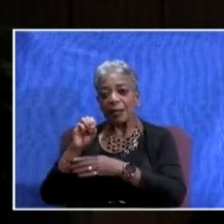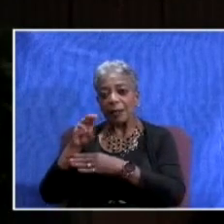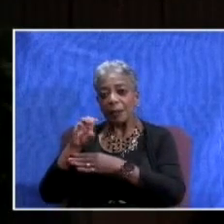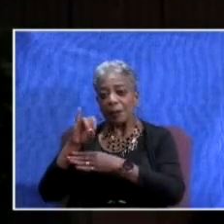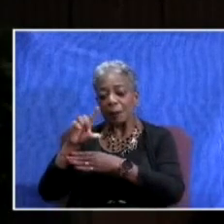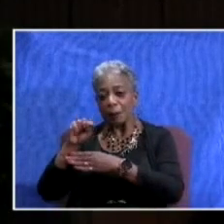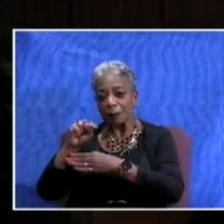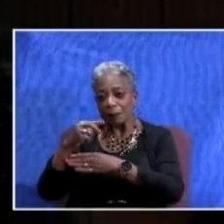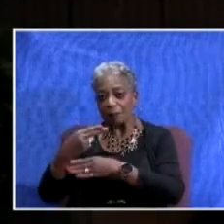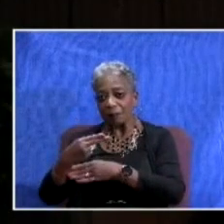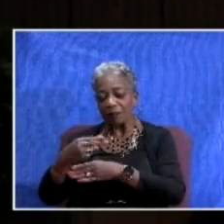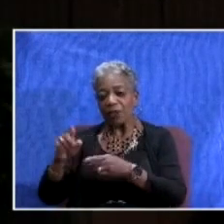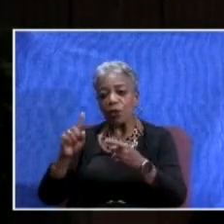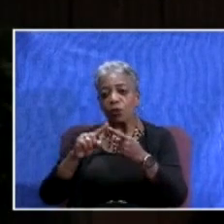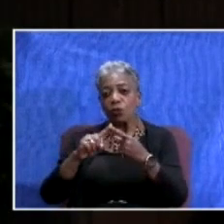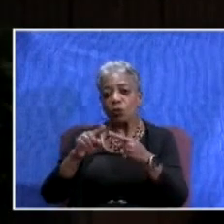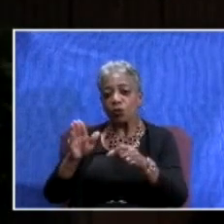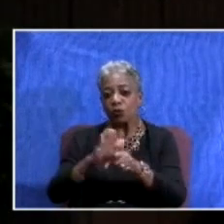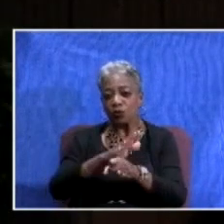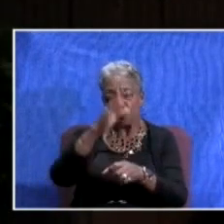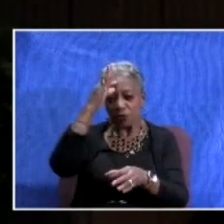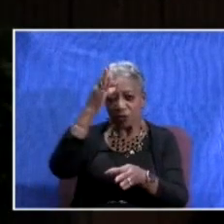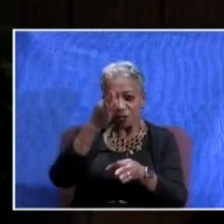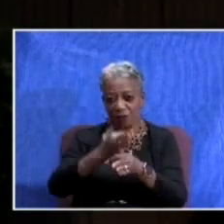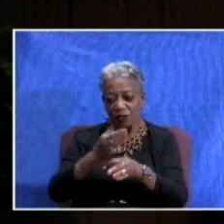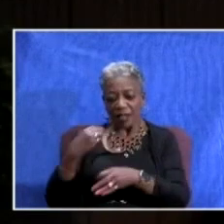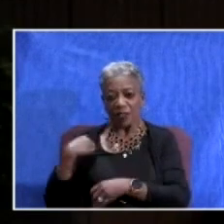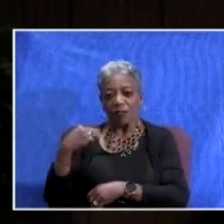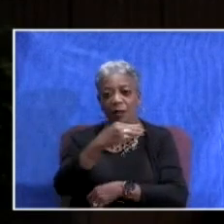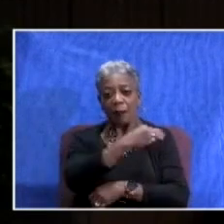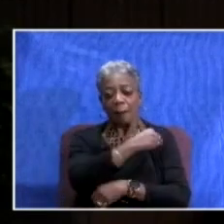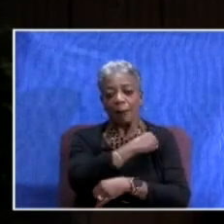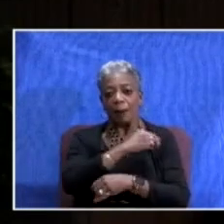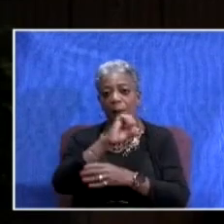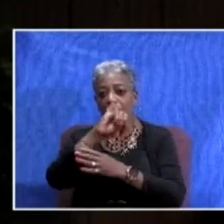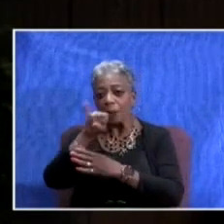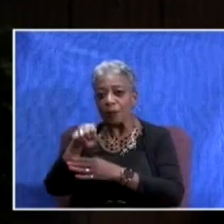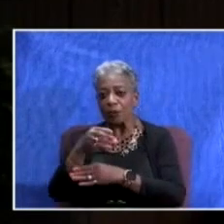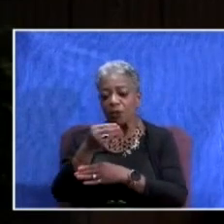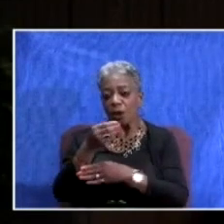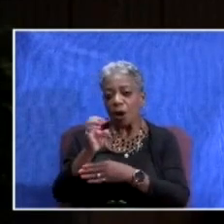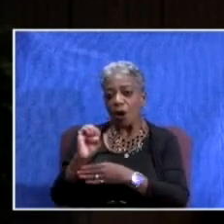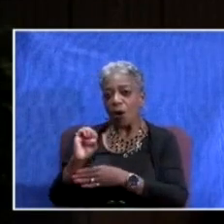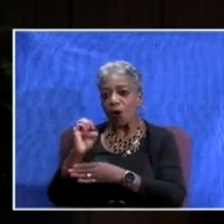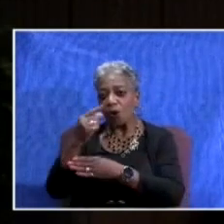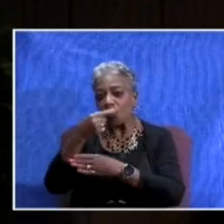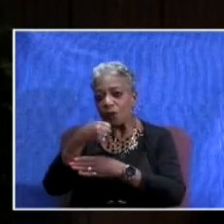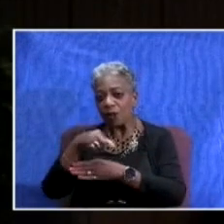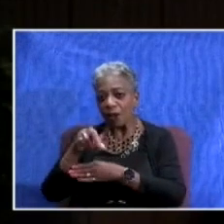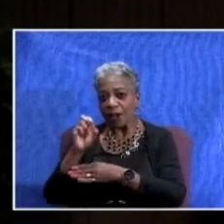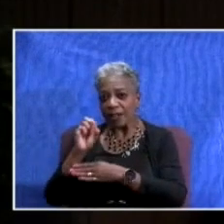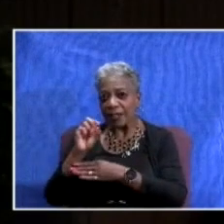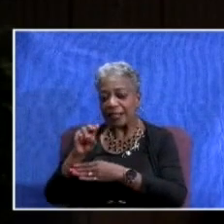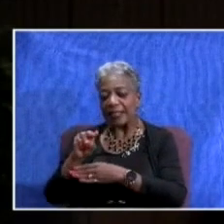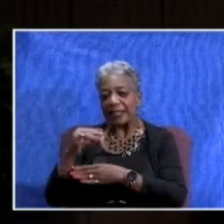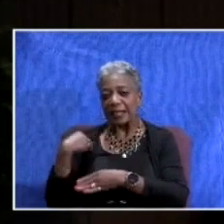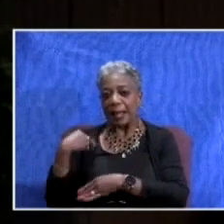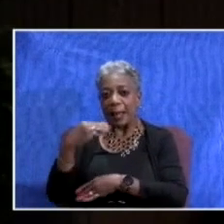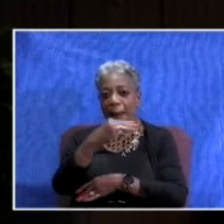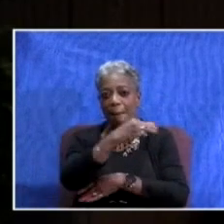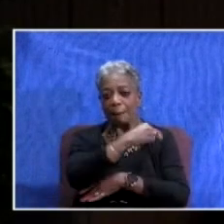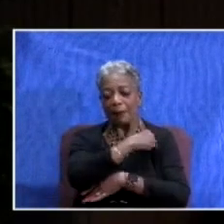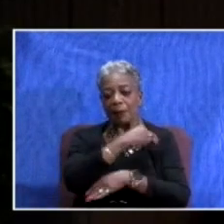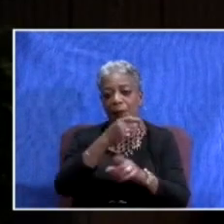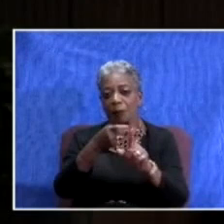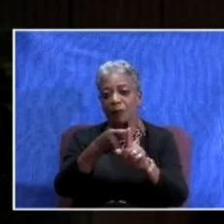faithful members, Vicki Phillips and Joy Green Gray. We love you. Southern Indiana